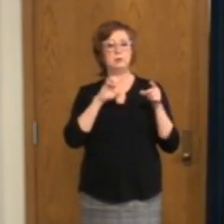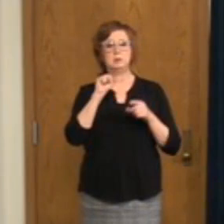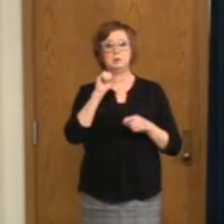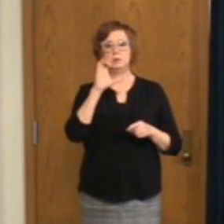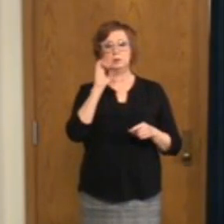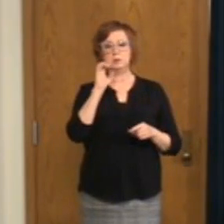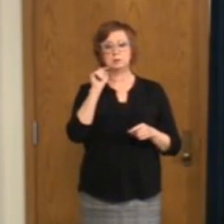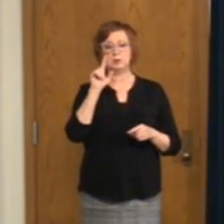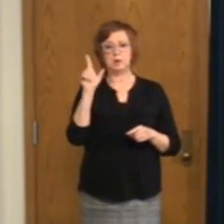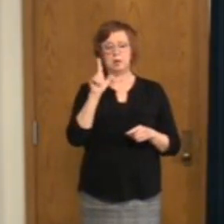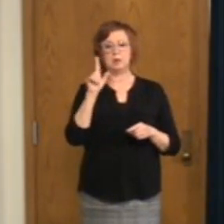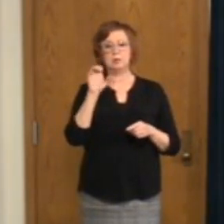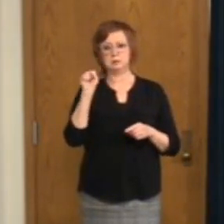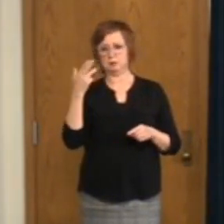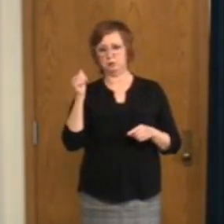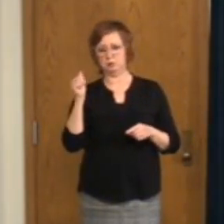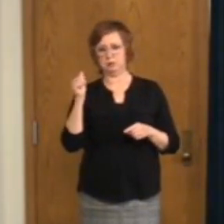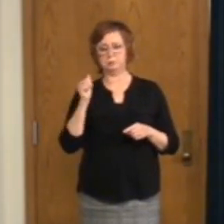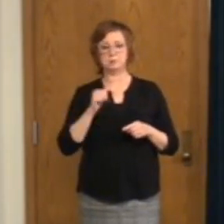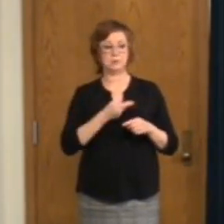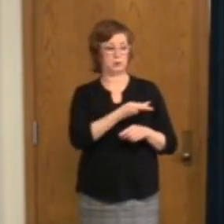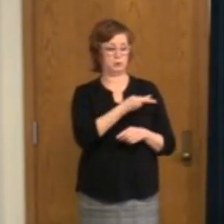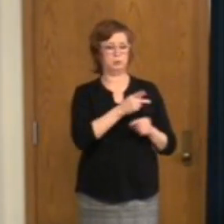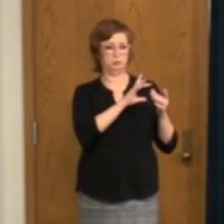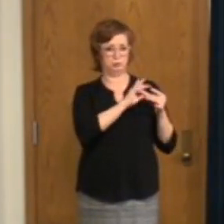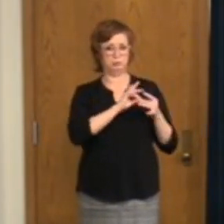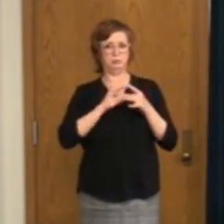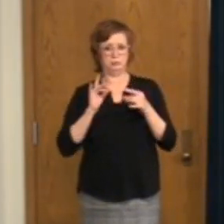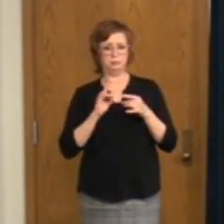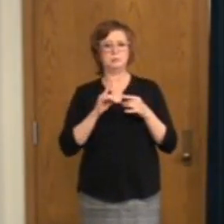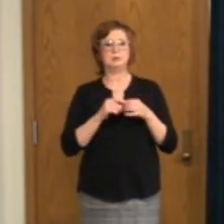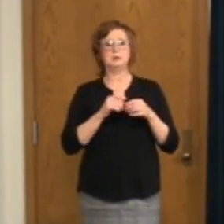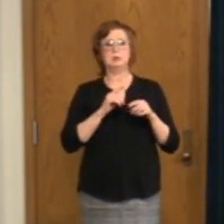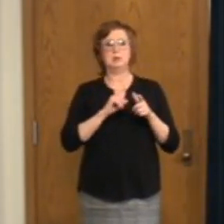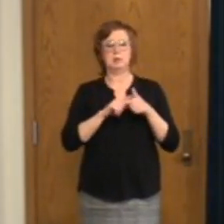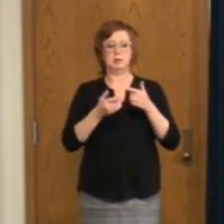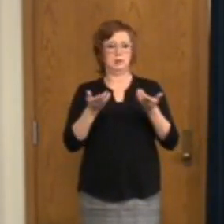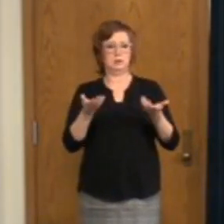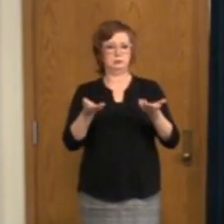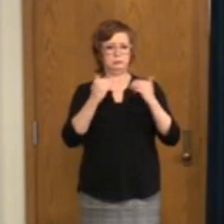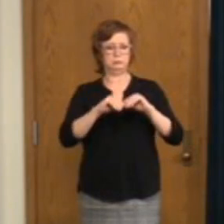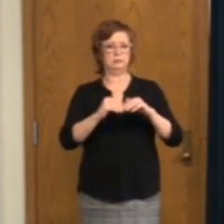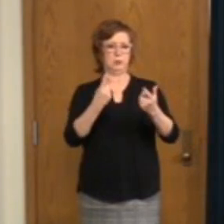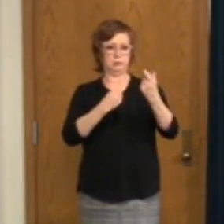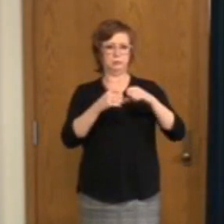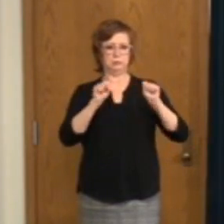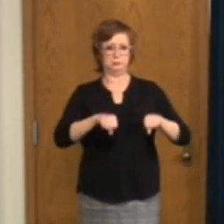Health Authority. Both Premier Moe and Dr. Shahab will have remarks before we move into questions.